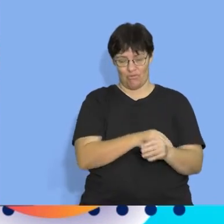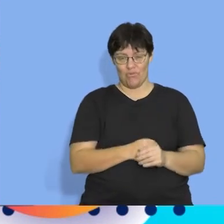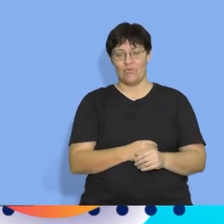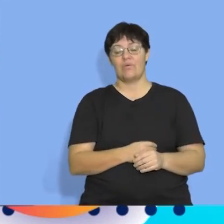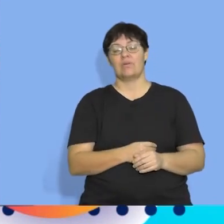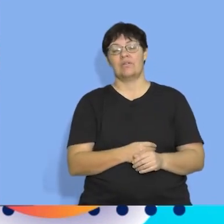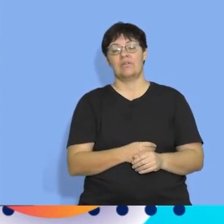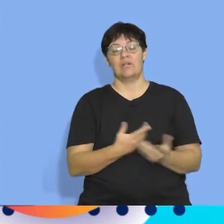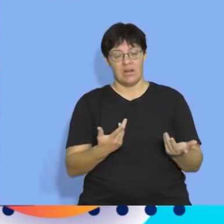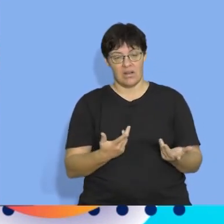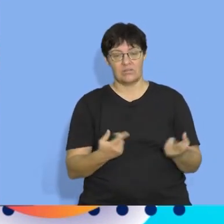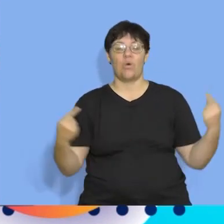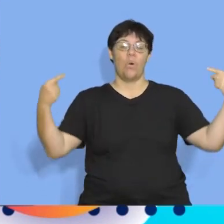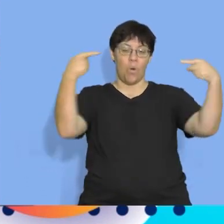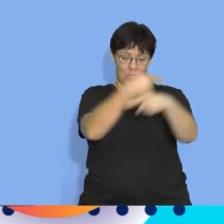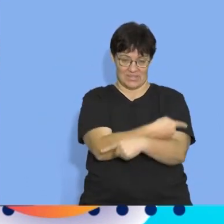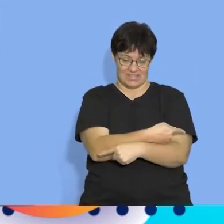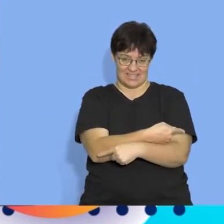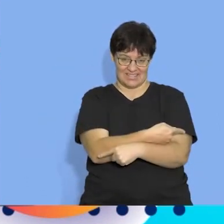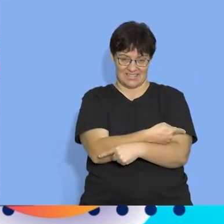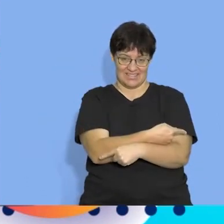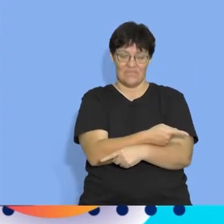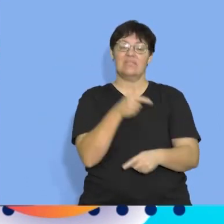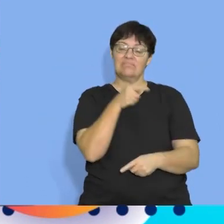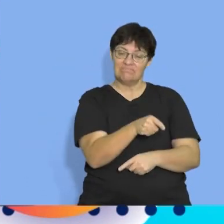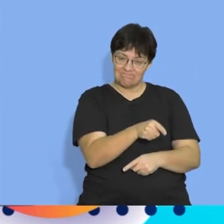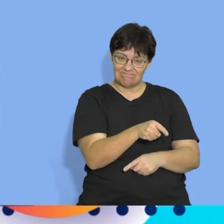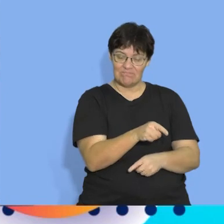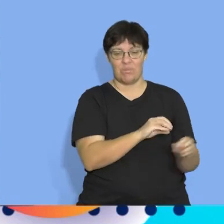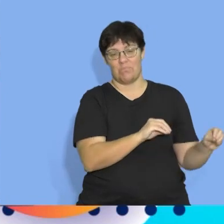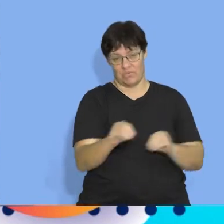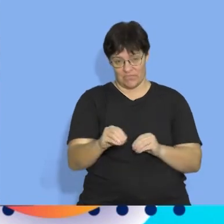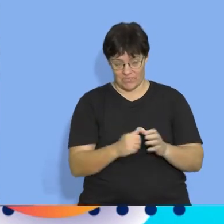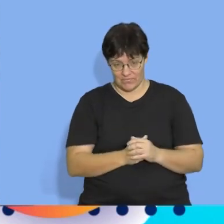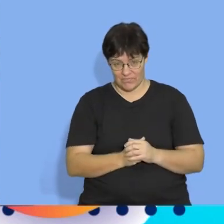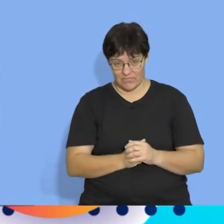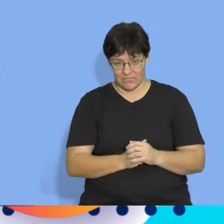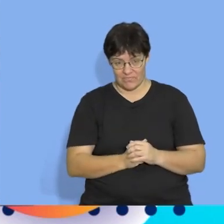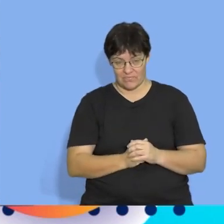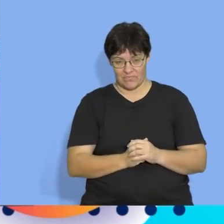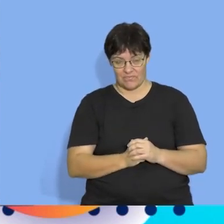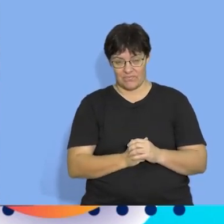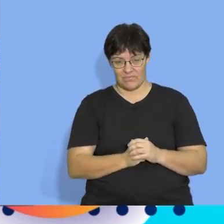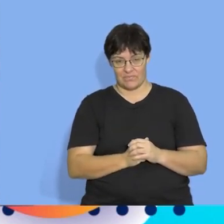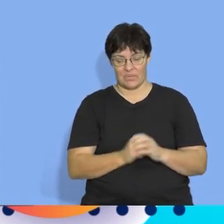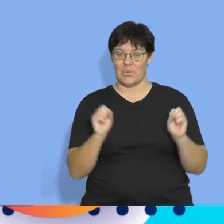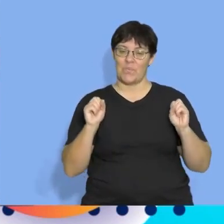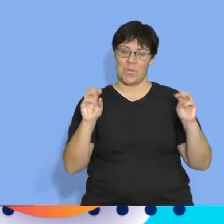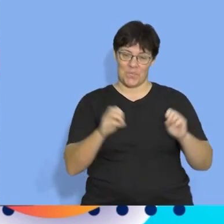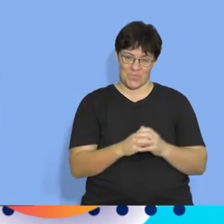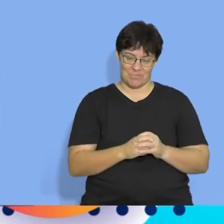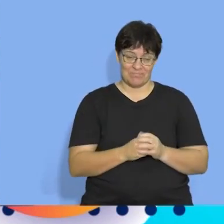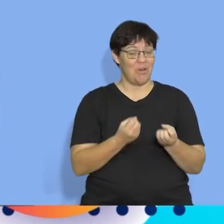down, and the acceleration is in the opposite direction to which the object is moving at, okay?